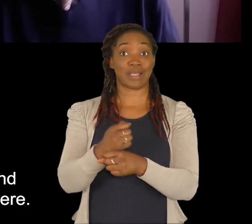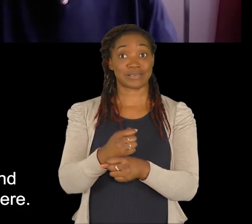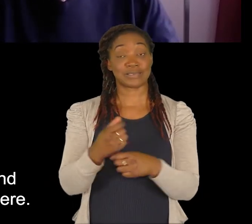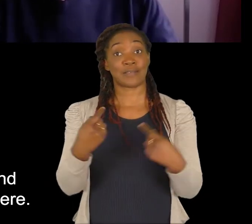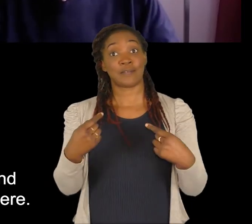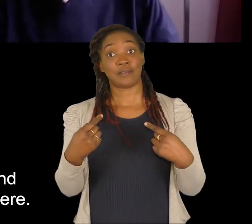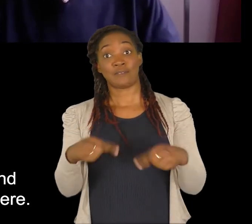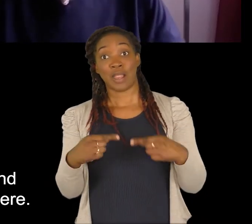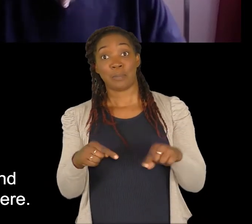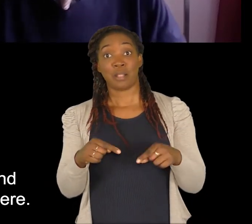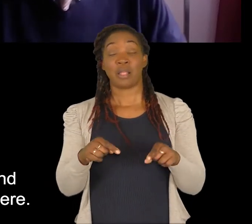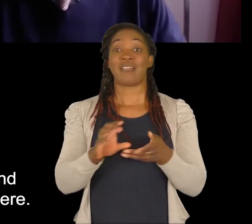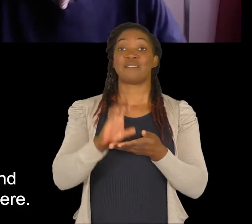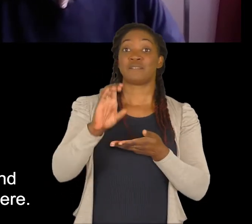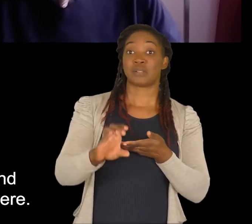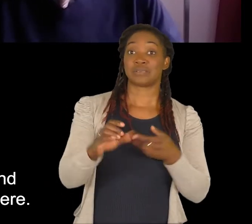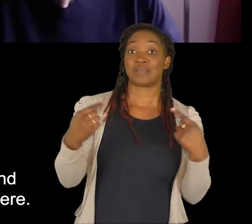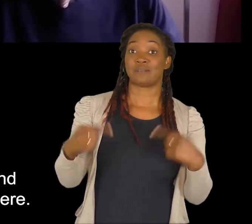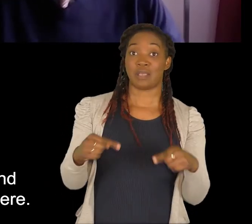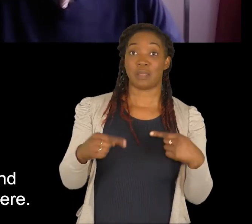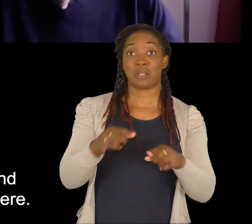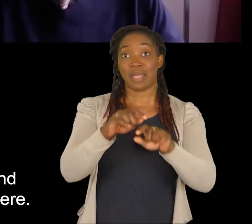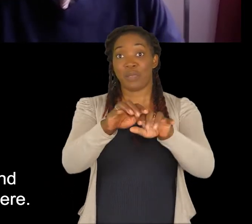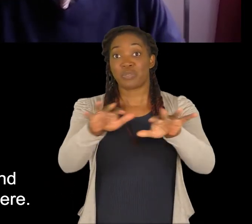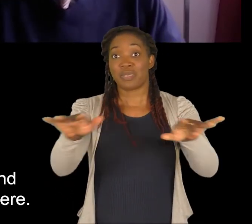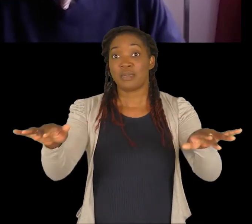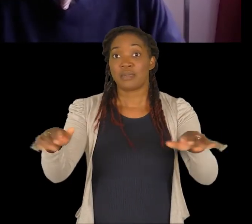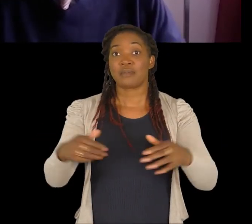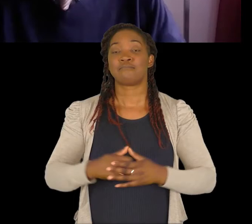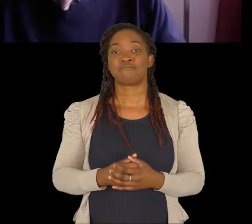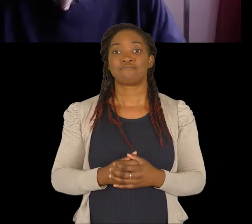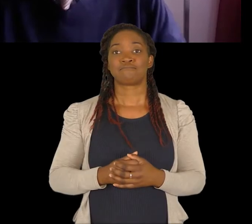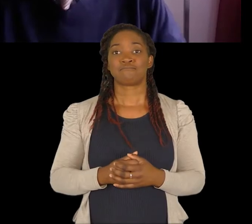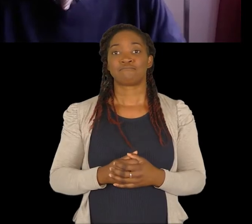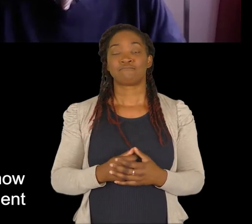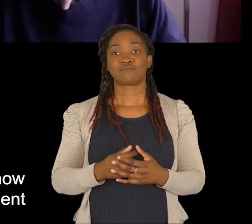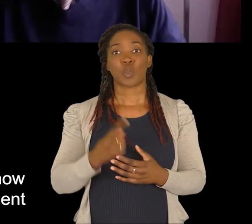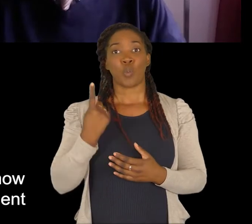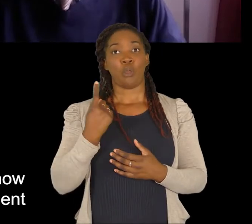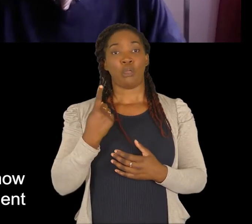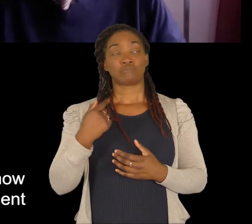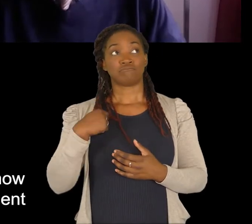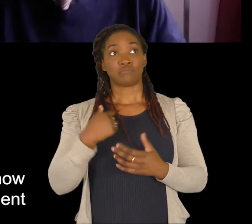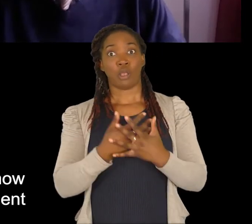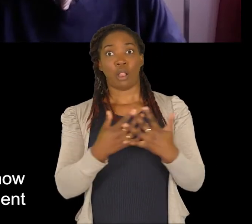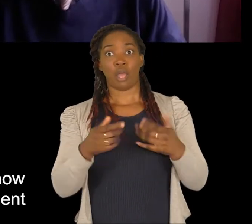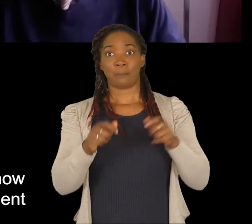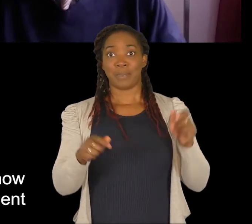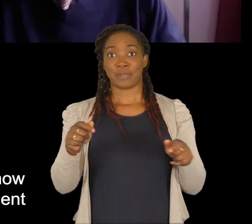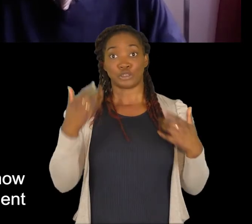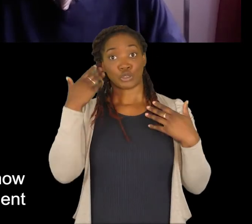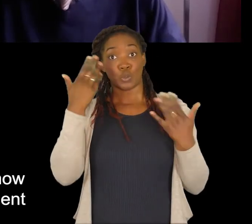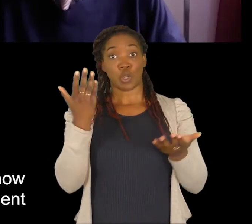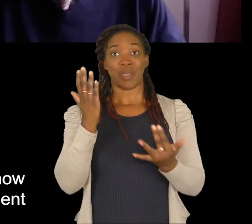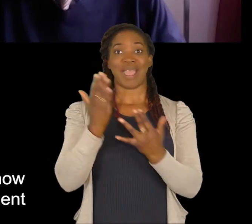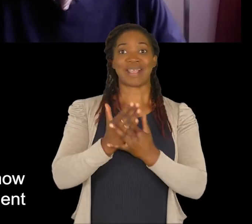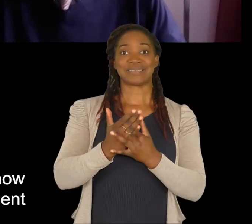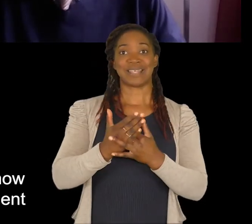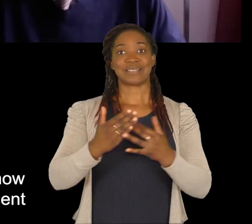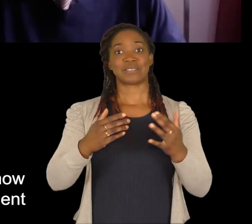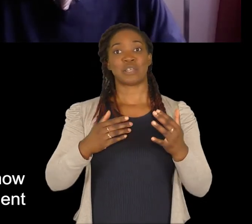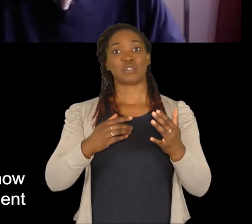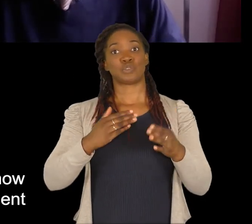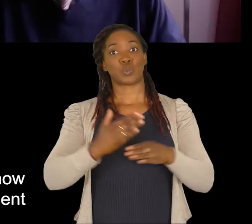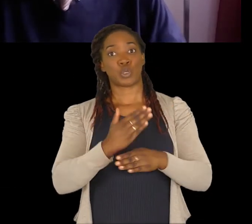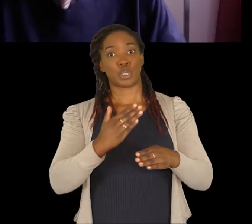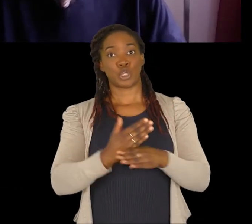grants and schemes and funding that's available out there. But one of the ones that a lot of people don't know about is that Access